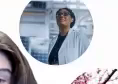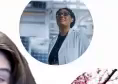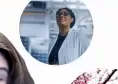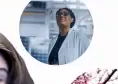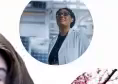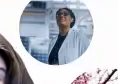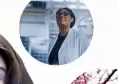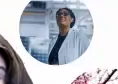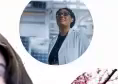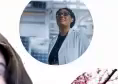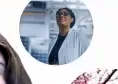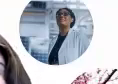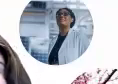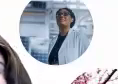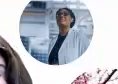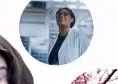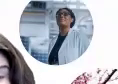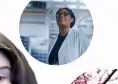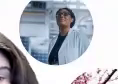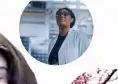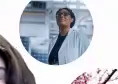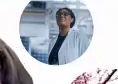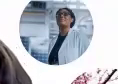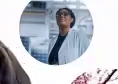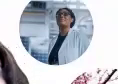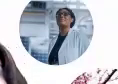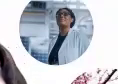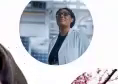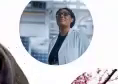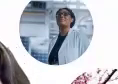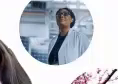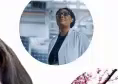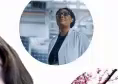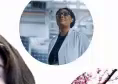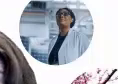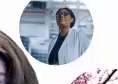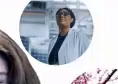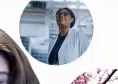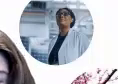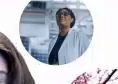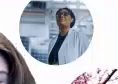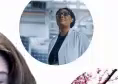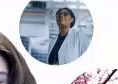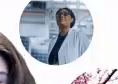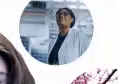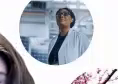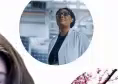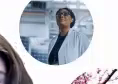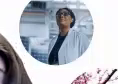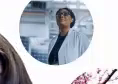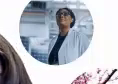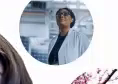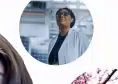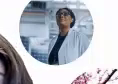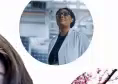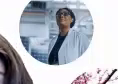the chat links to the 2025 S-STEM Outcomes and Impact report, which is titled